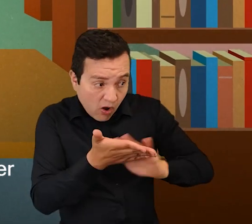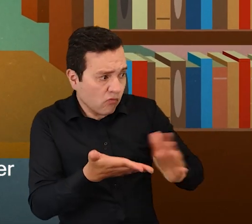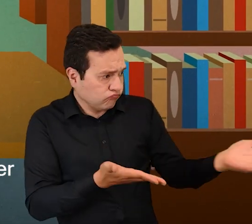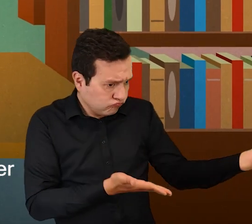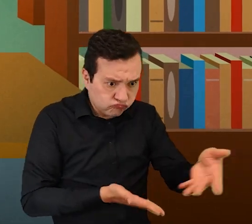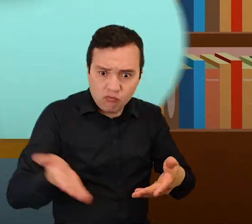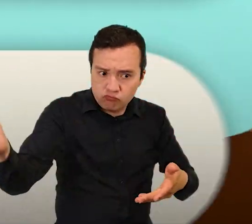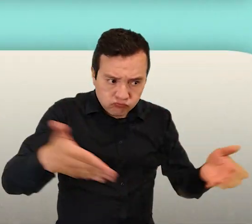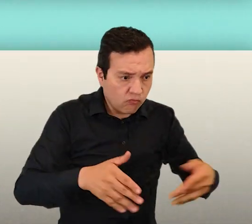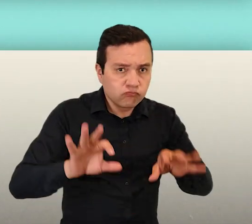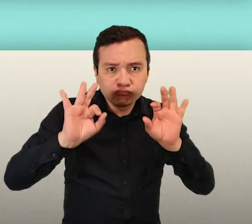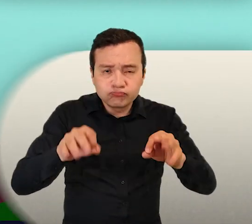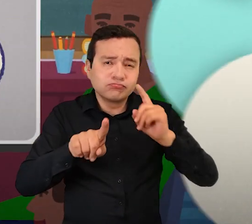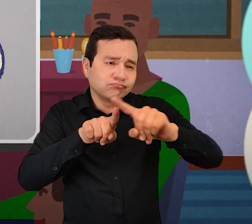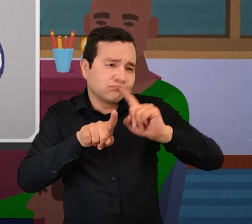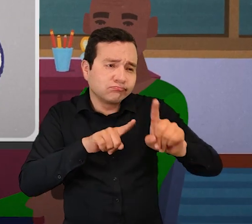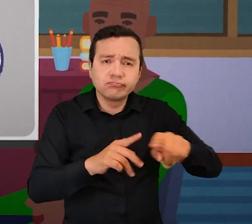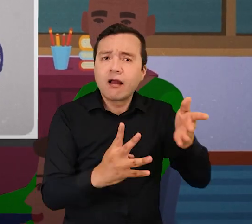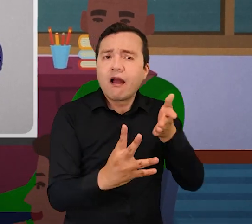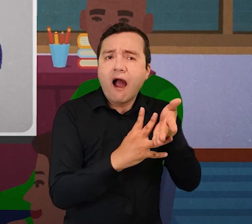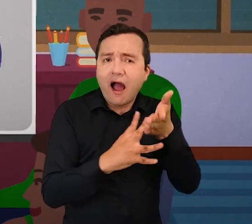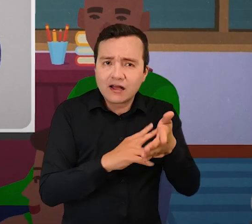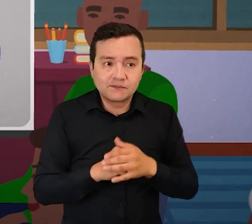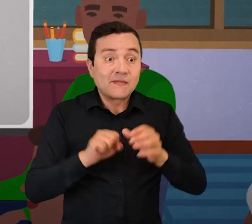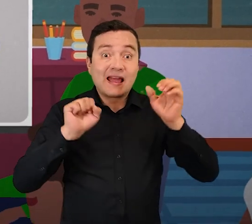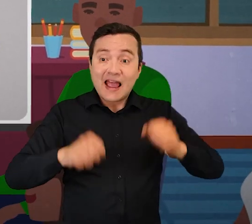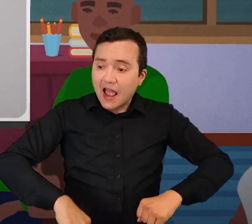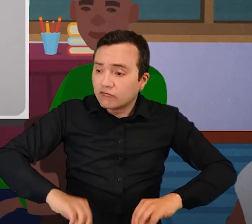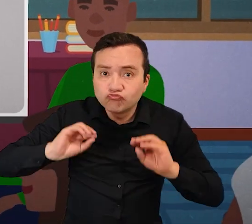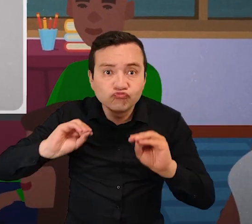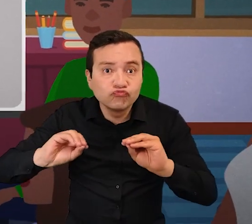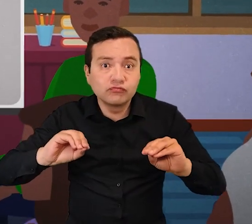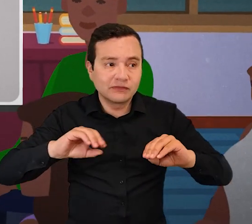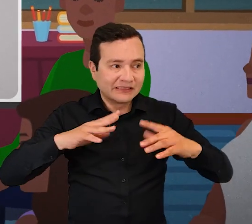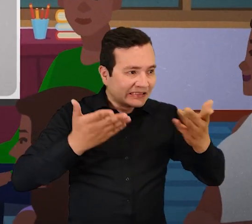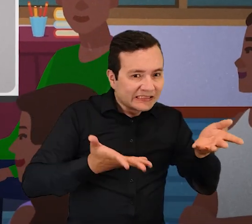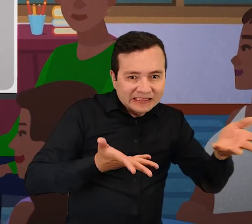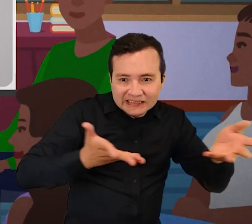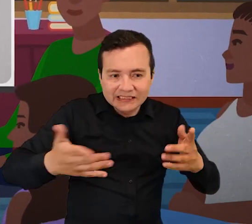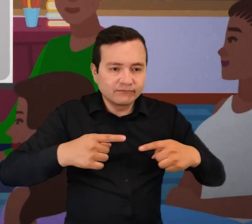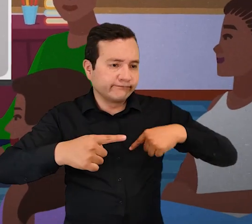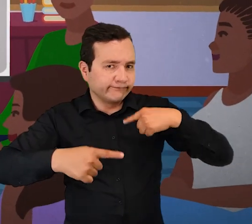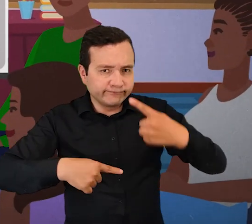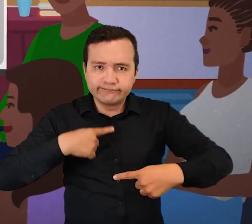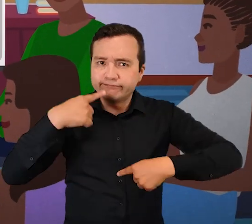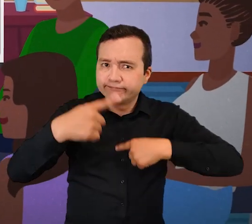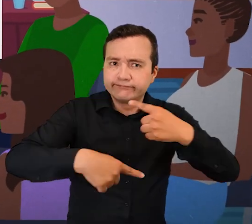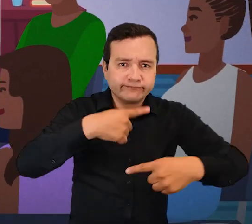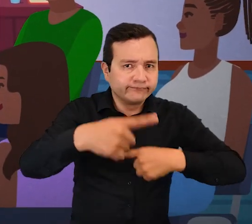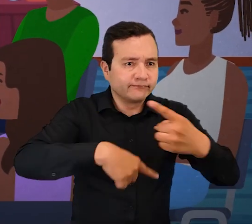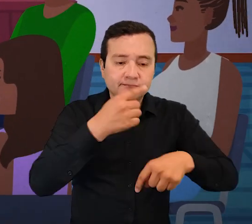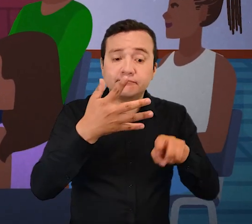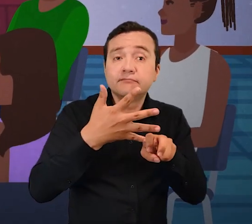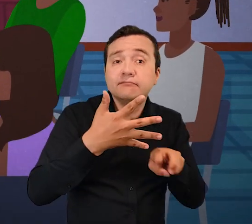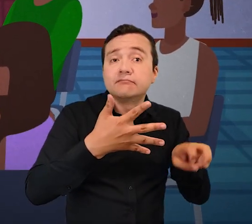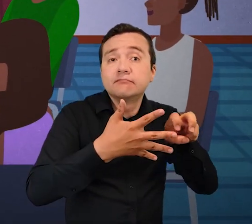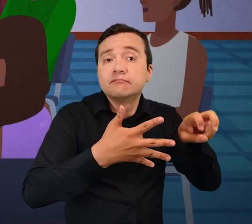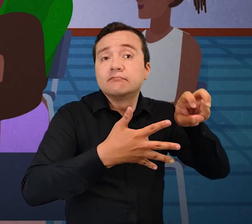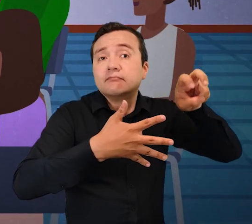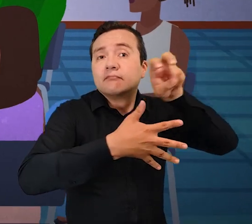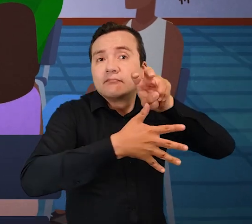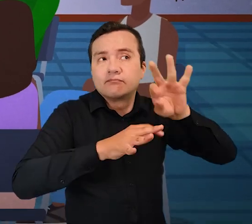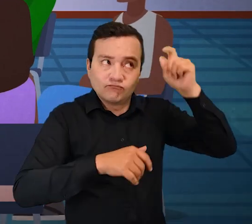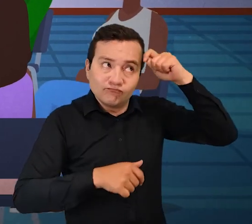and formats. Promote initial training and continuous and mandatory training at all educational levels